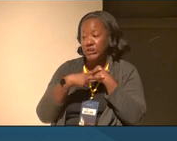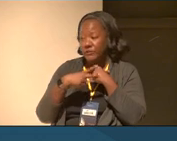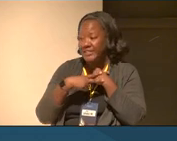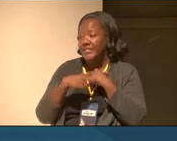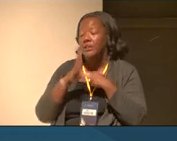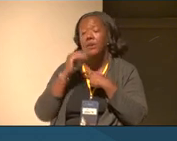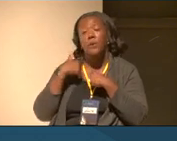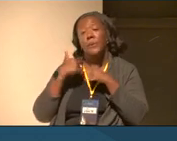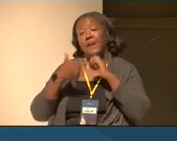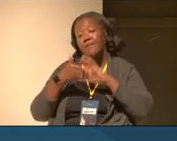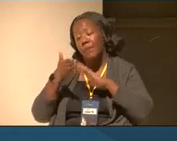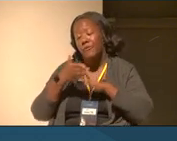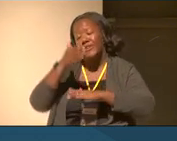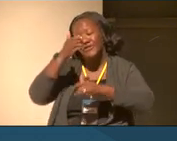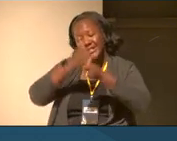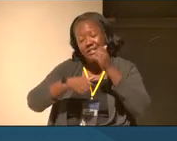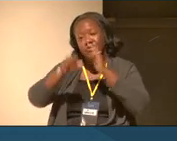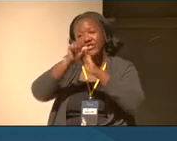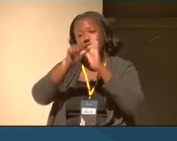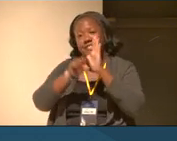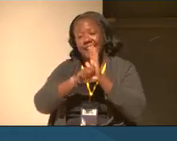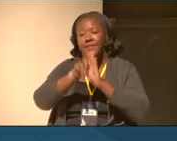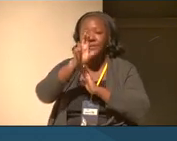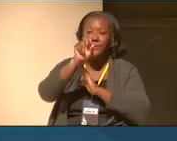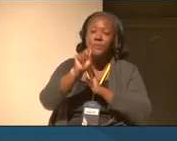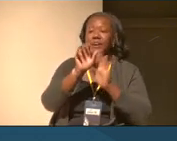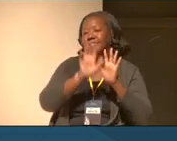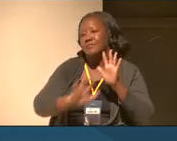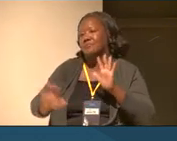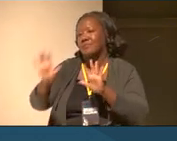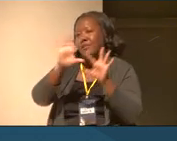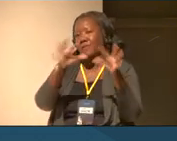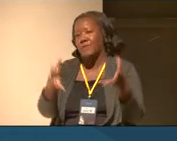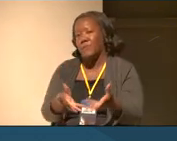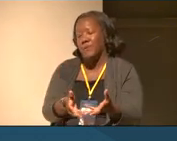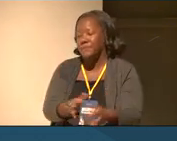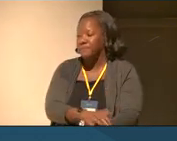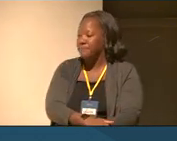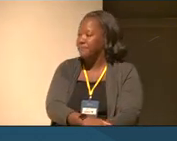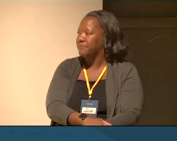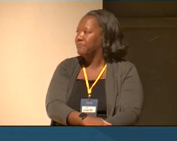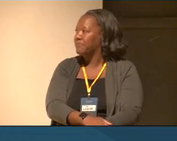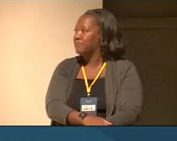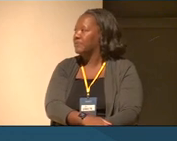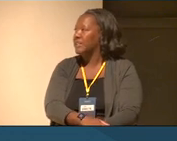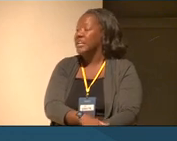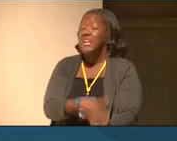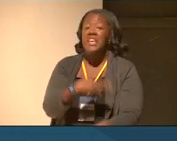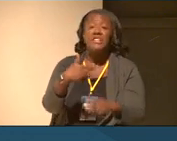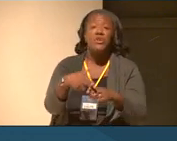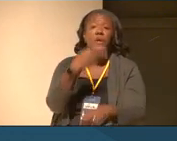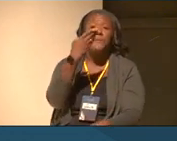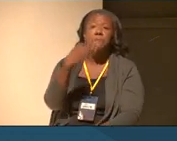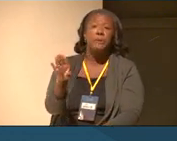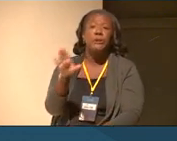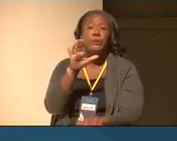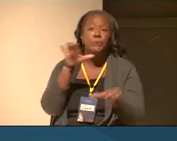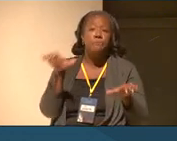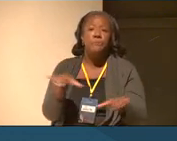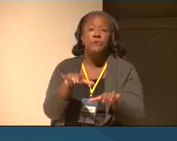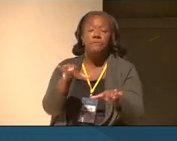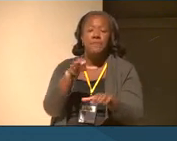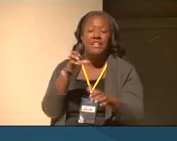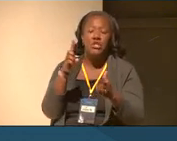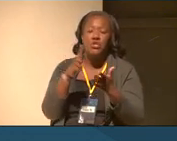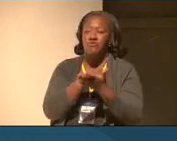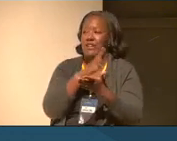operations in every state in the United States and also around the world. But there's something called the Blue Movement Directory, which just got released,